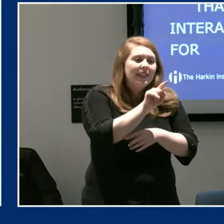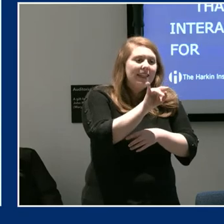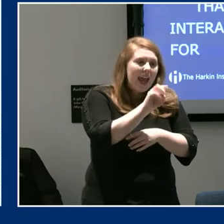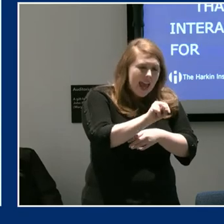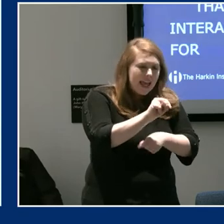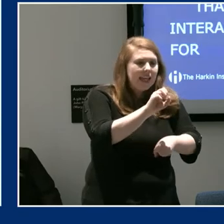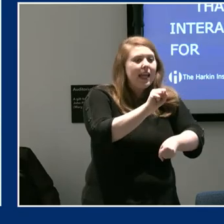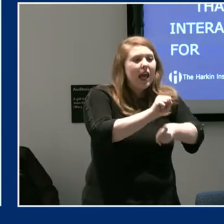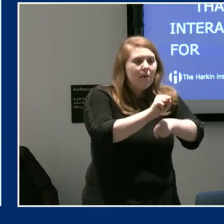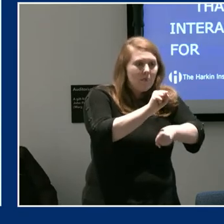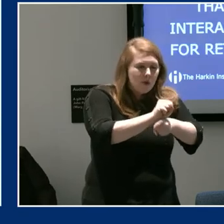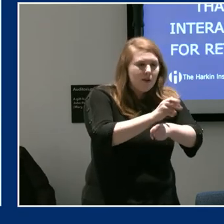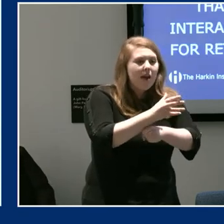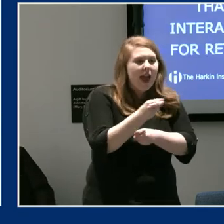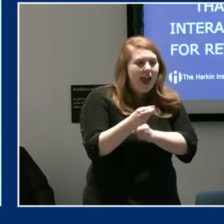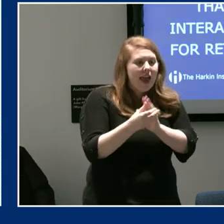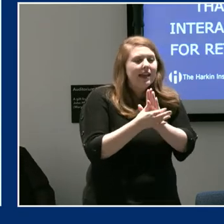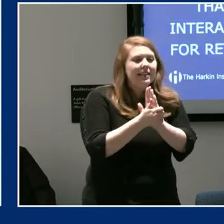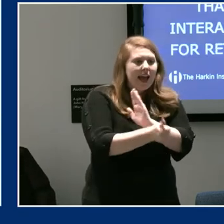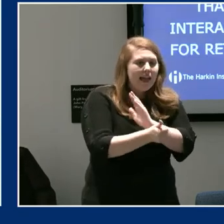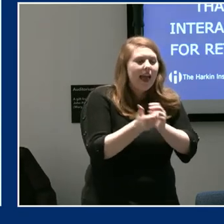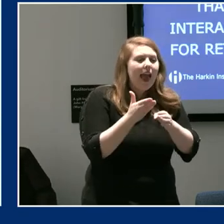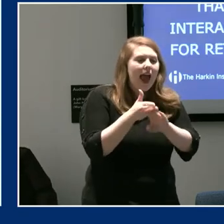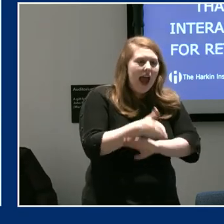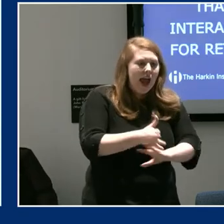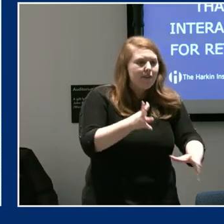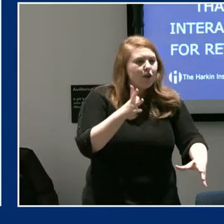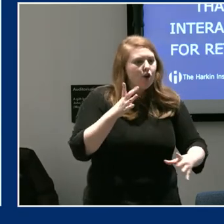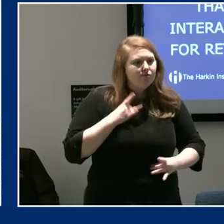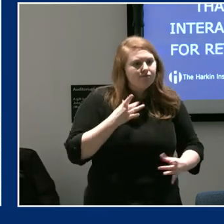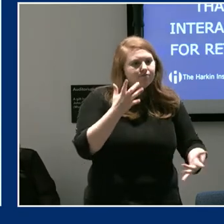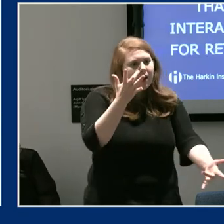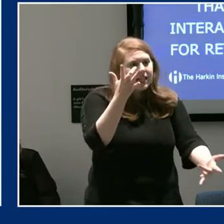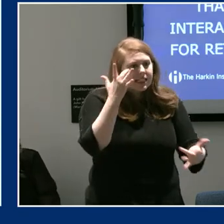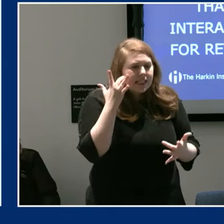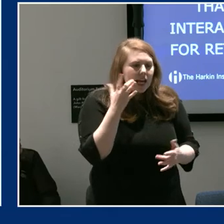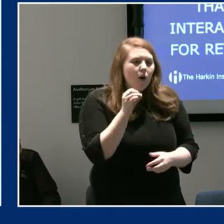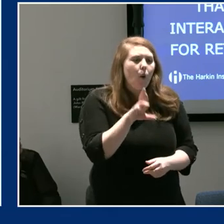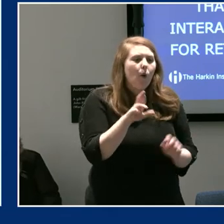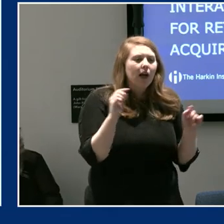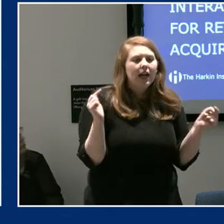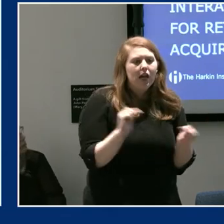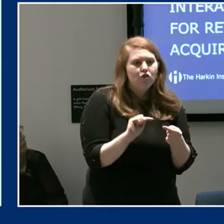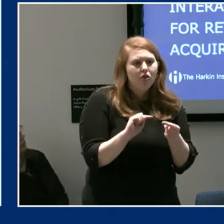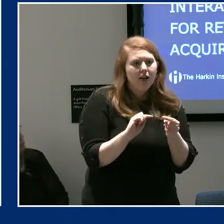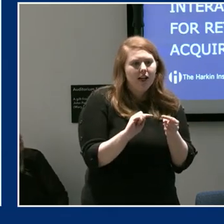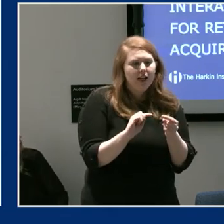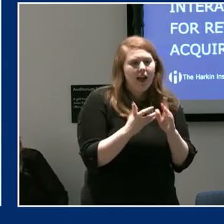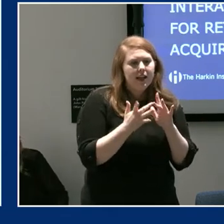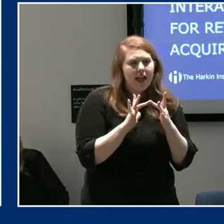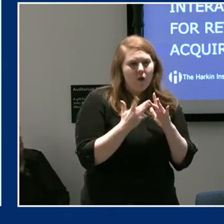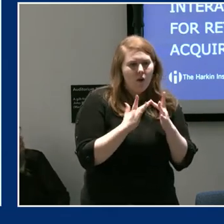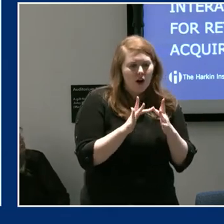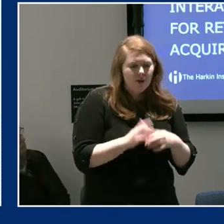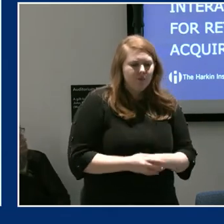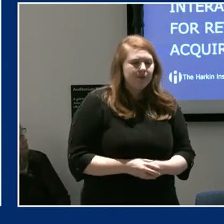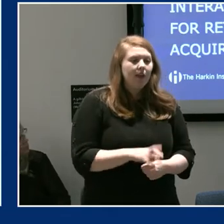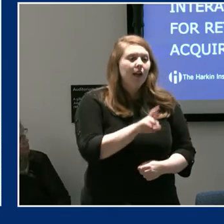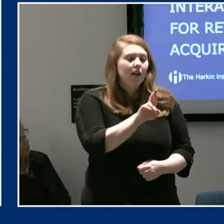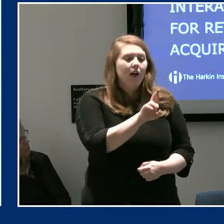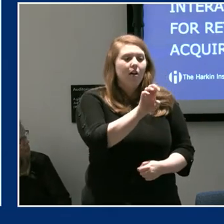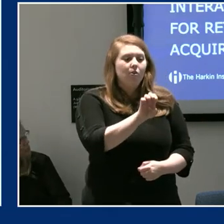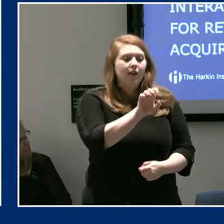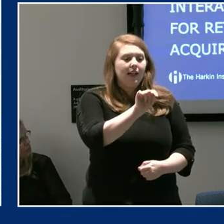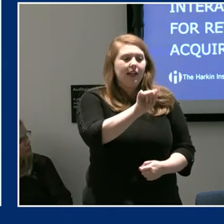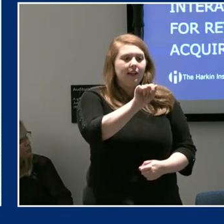After Acquiring an Illness or Injury Network. And RETAIN is